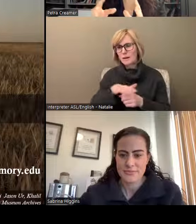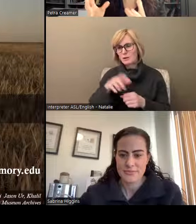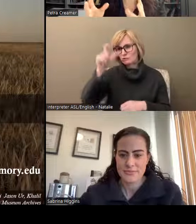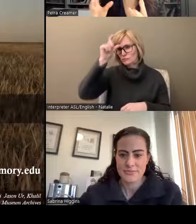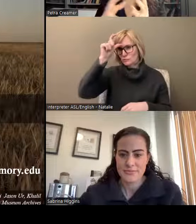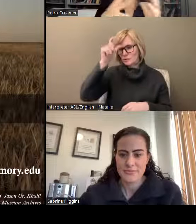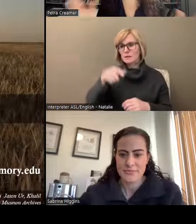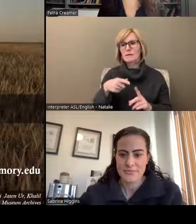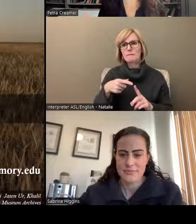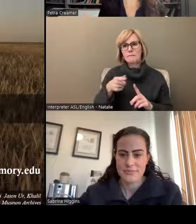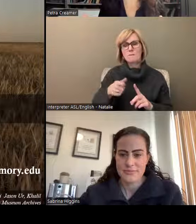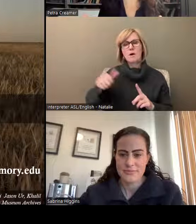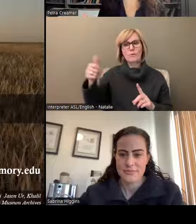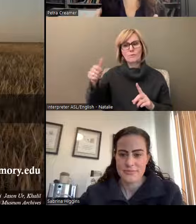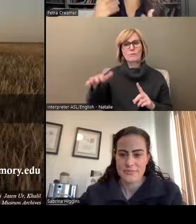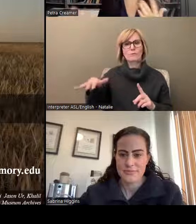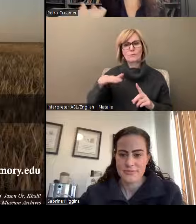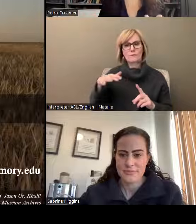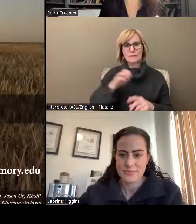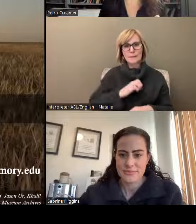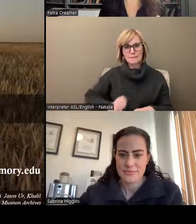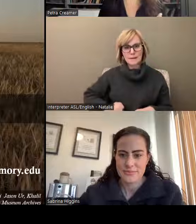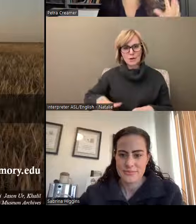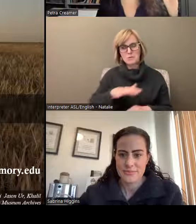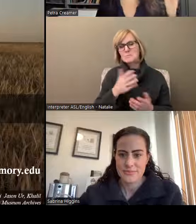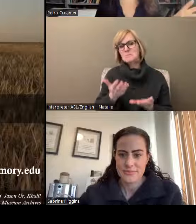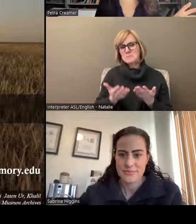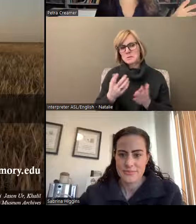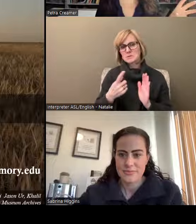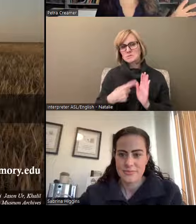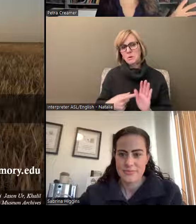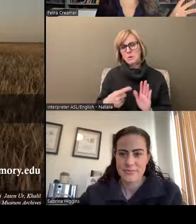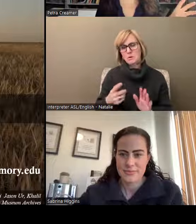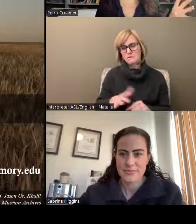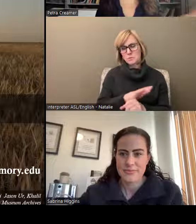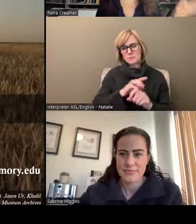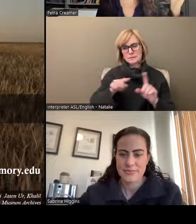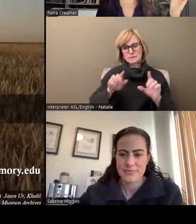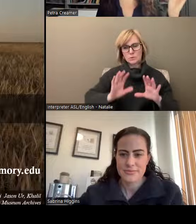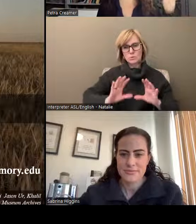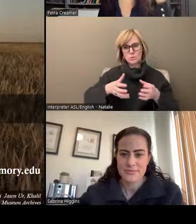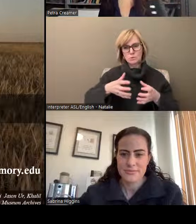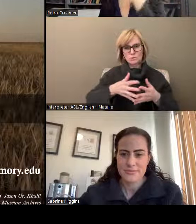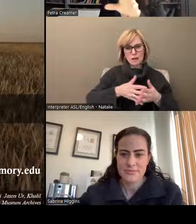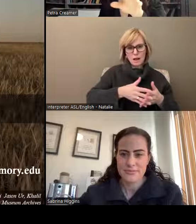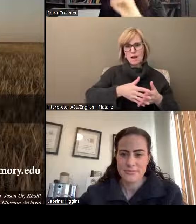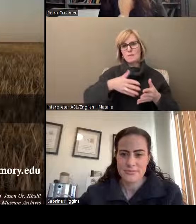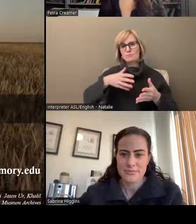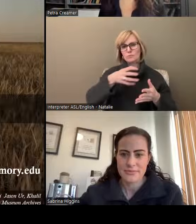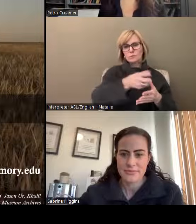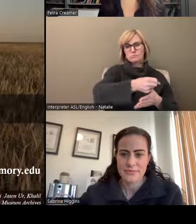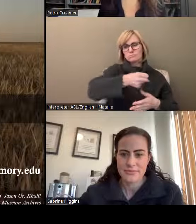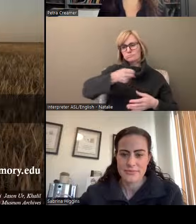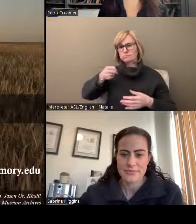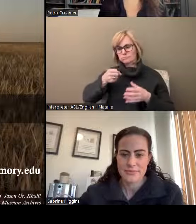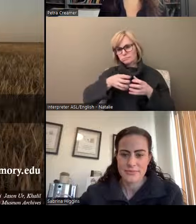They were from elsewhere in the empire, which might have indicated that a totally different group was uprooted and then placed